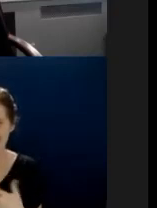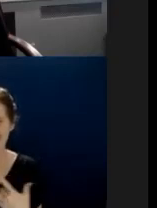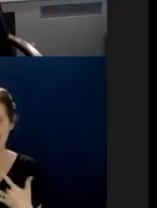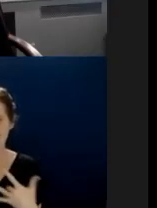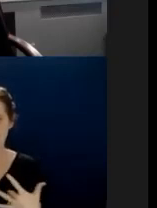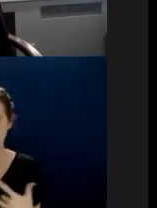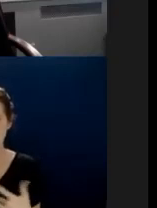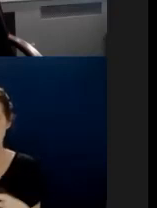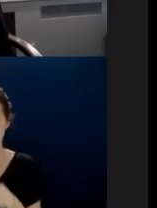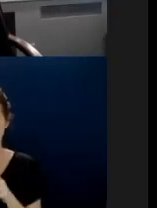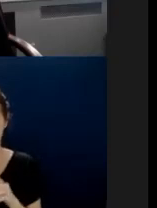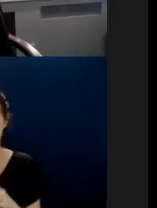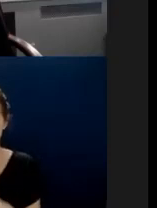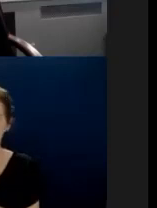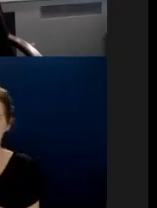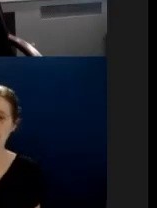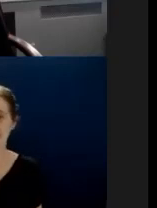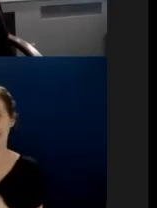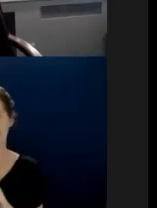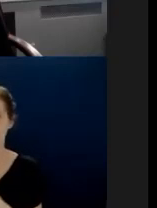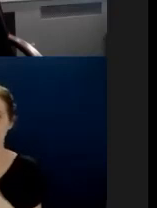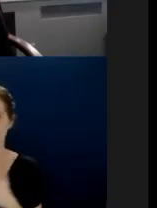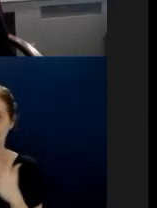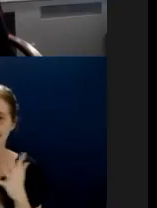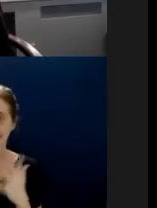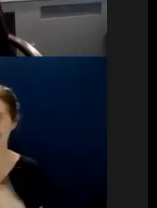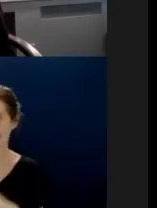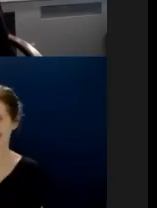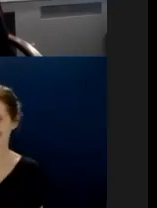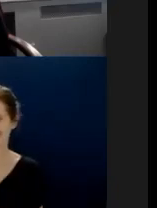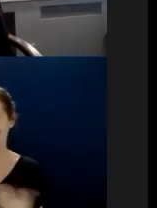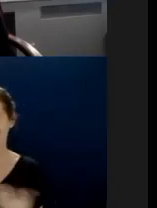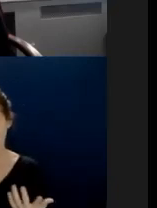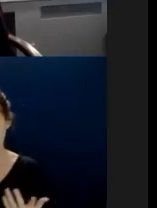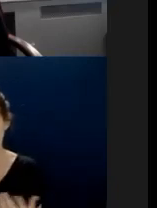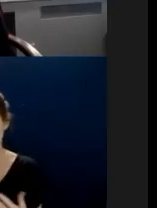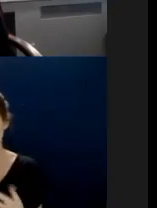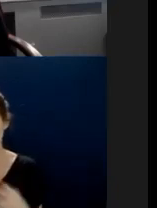and giving them your name and going to vote and leaving. So